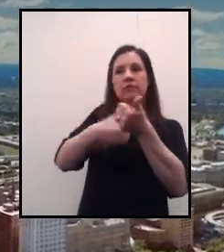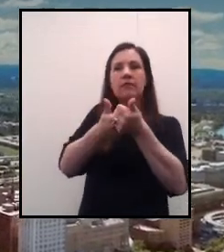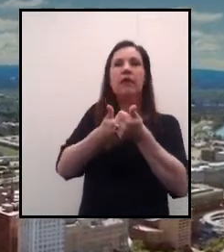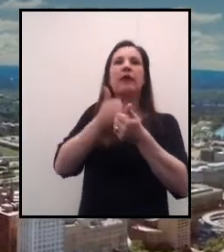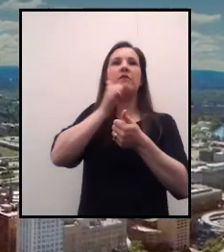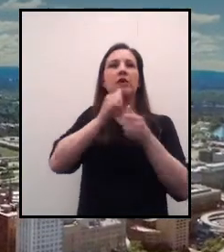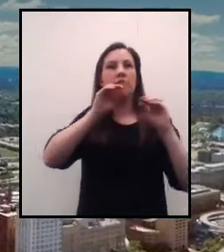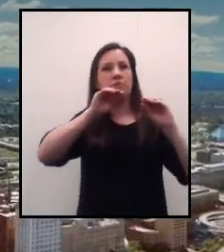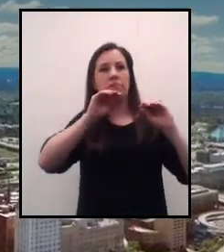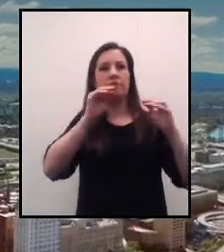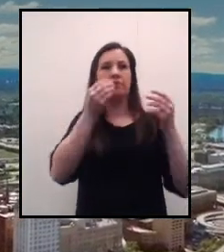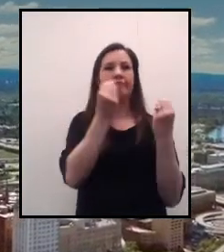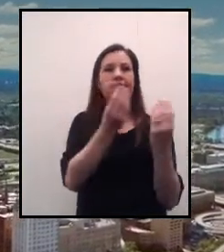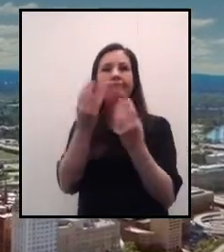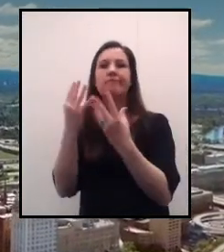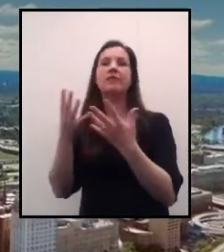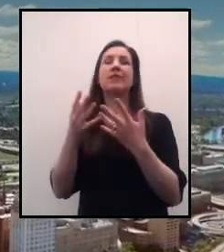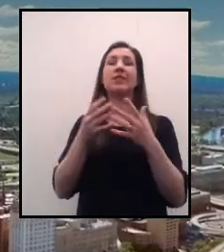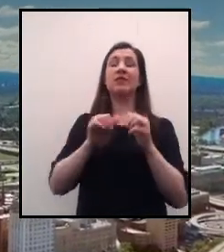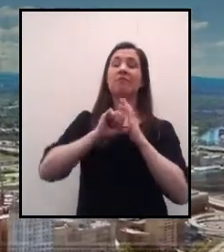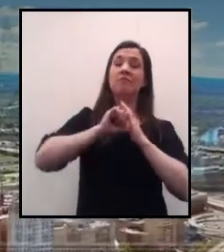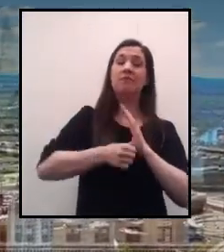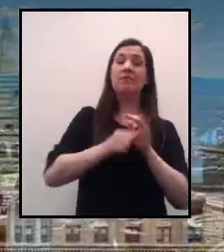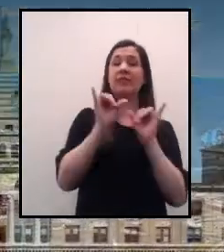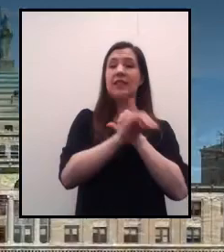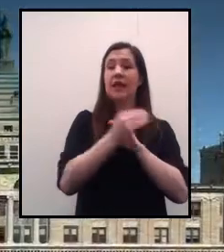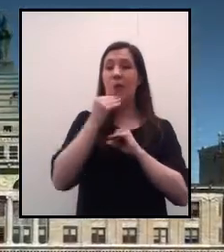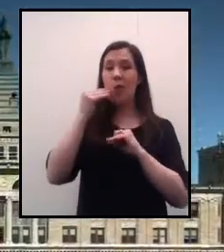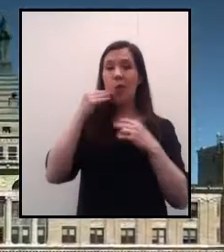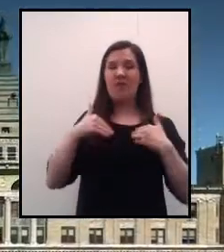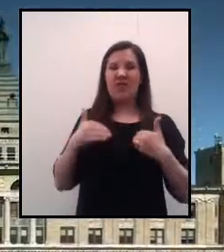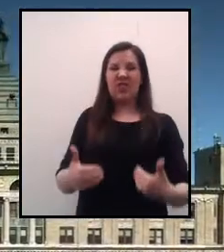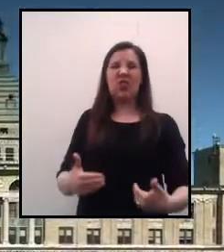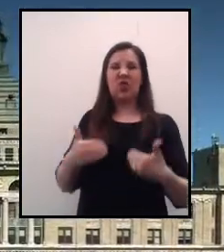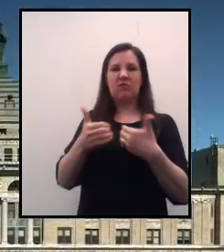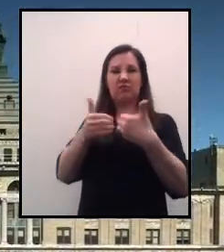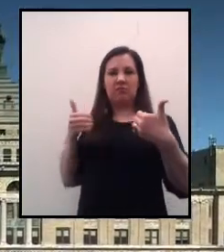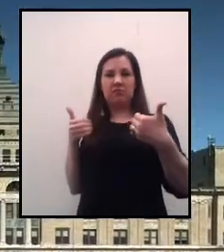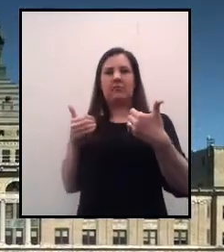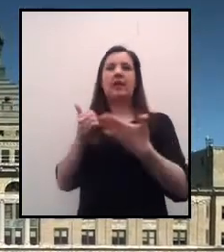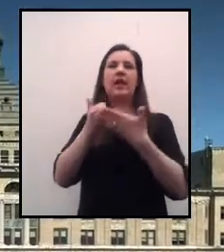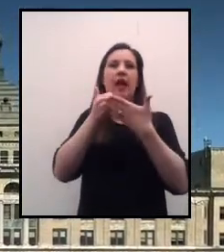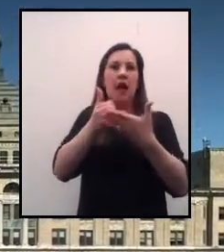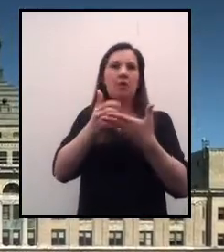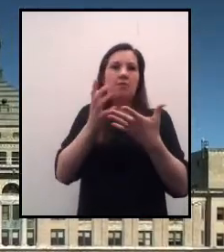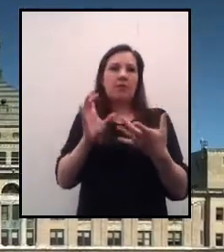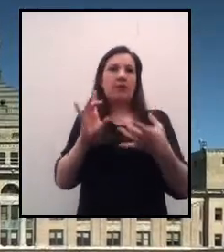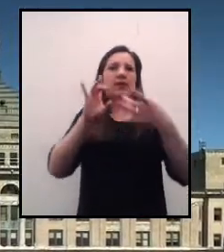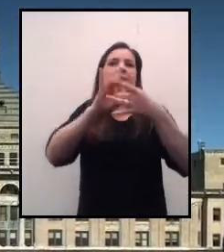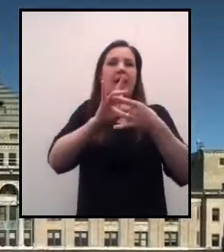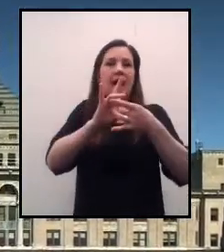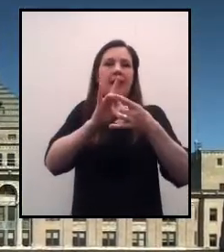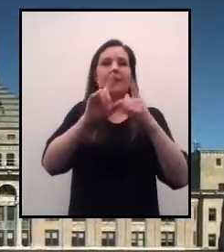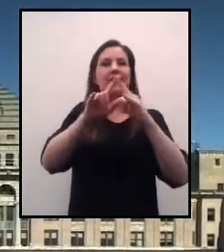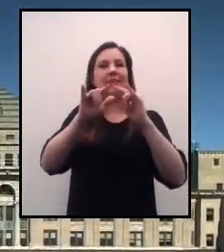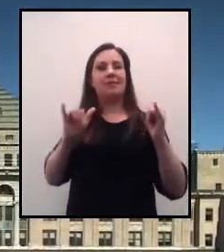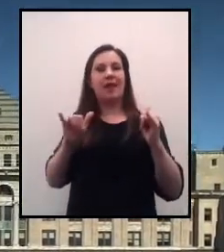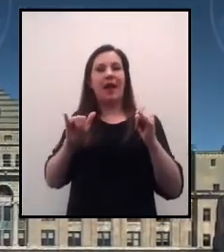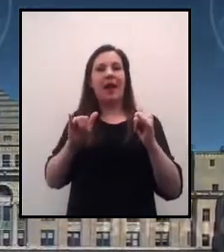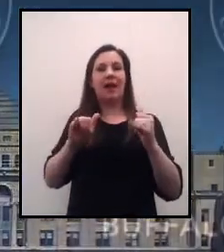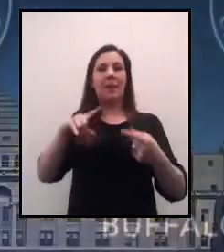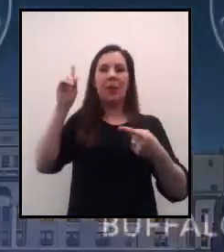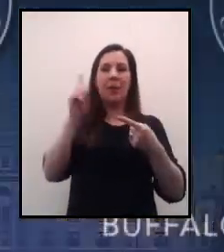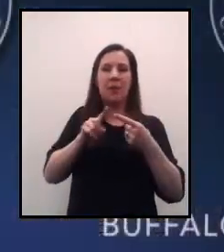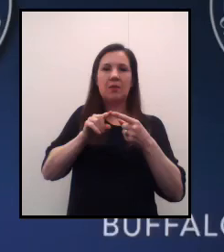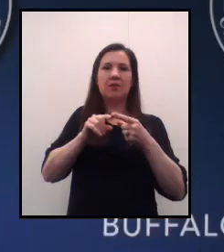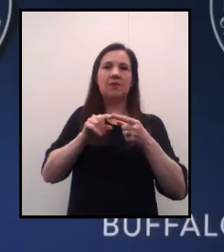home and physical distancing, all in an effort to help people stay connected while slowing the spread of the